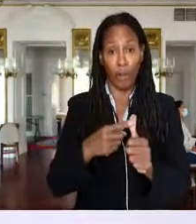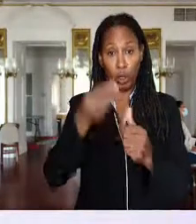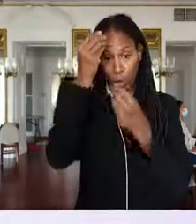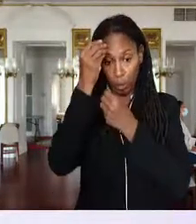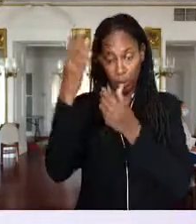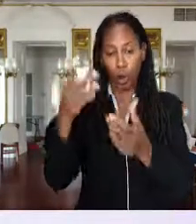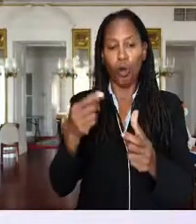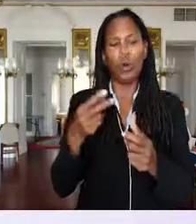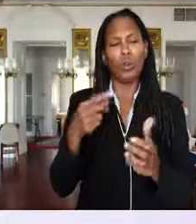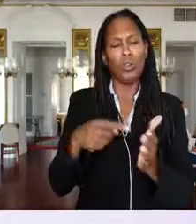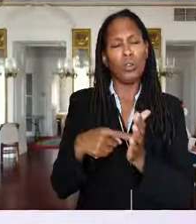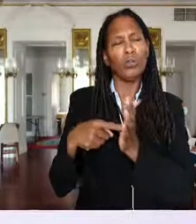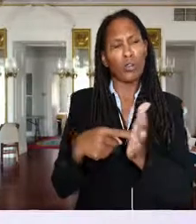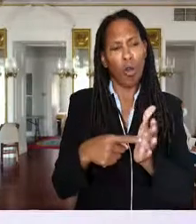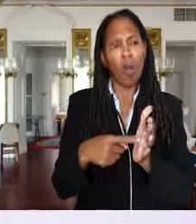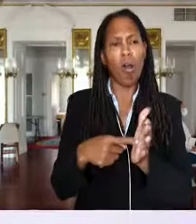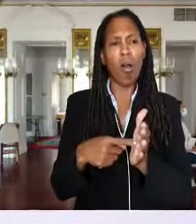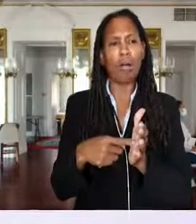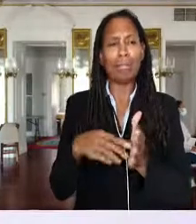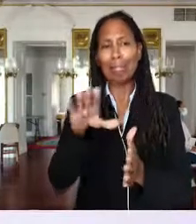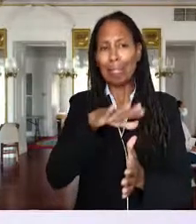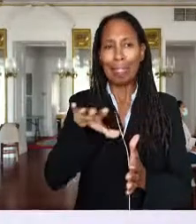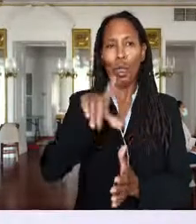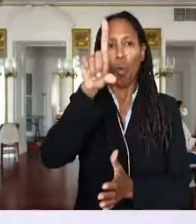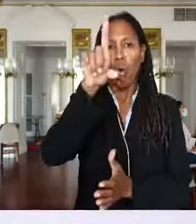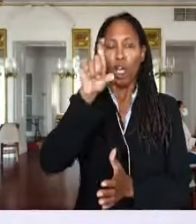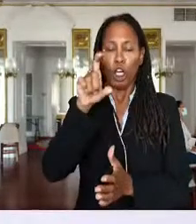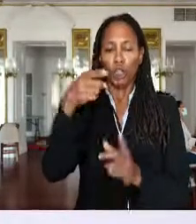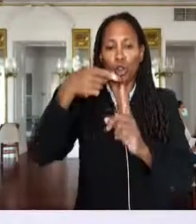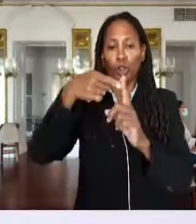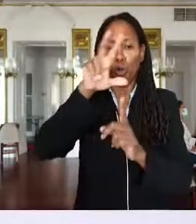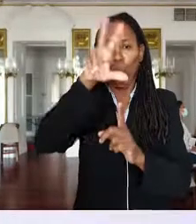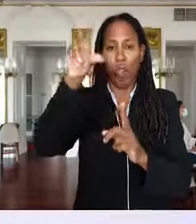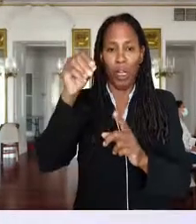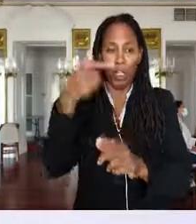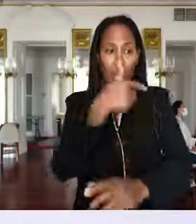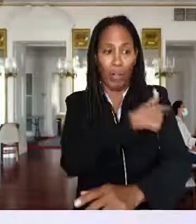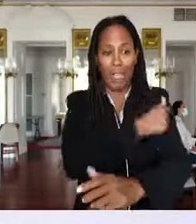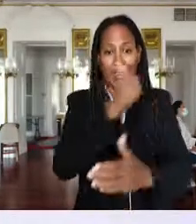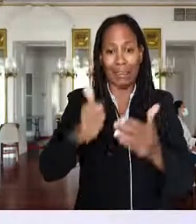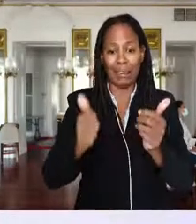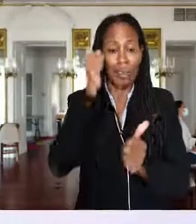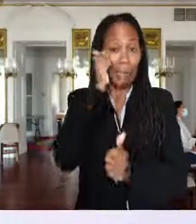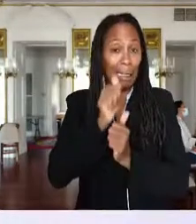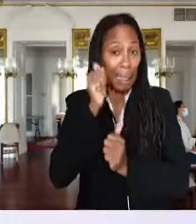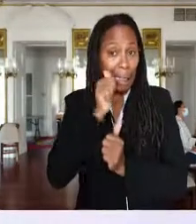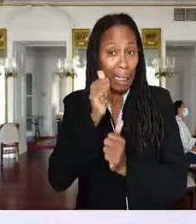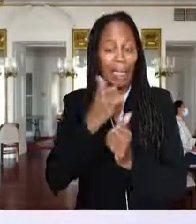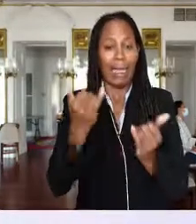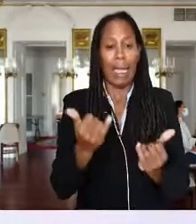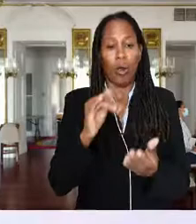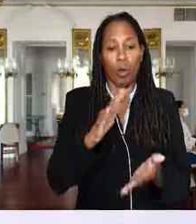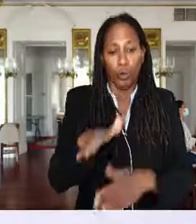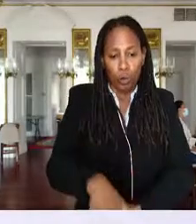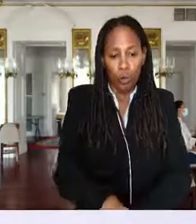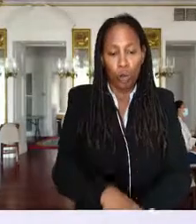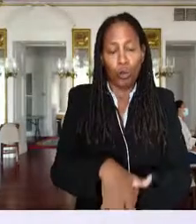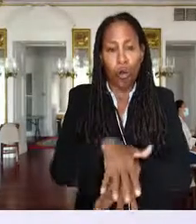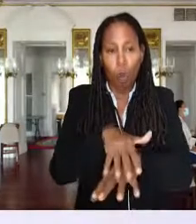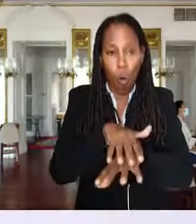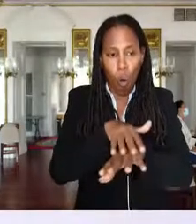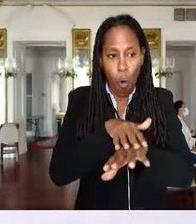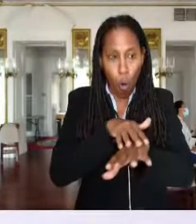a slight uptick. We went from about 100, 120 to 300 vaccines a day. That has slowed. We're currently organizing not